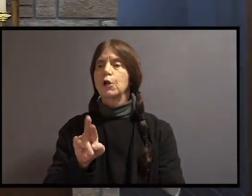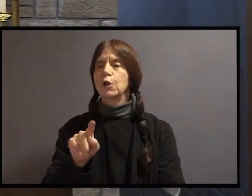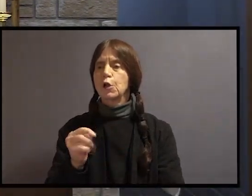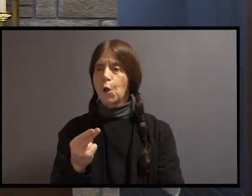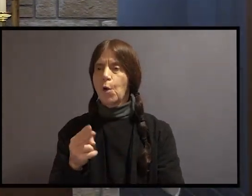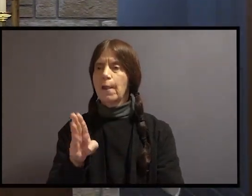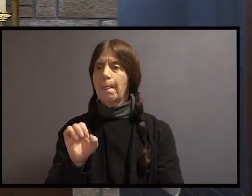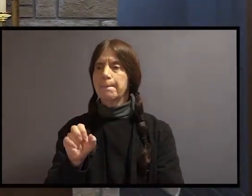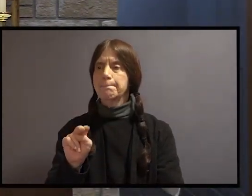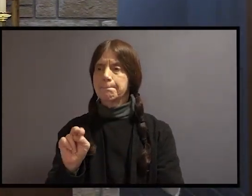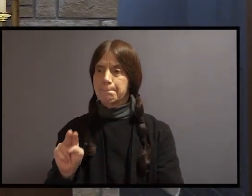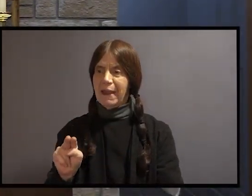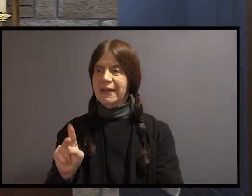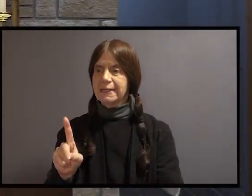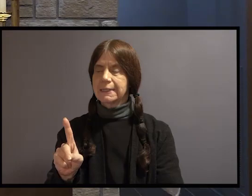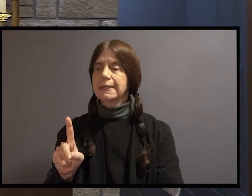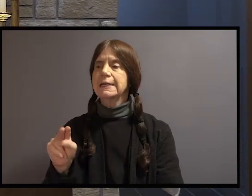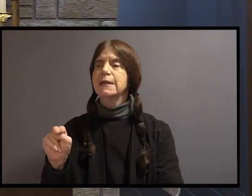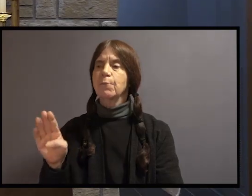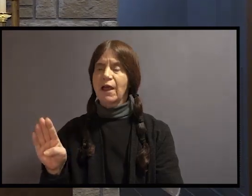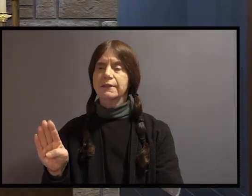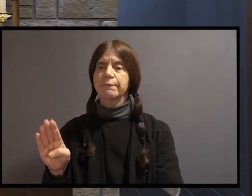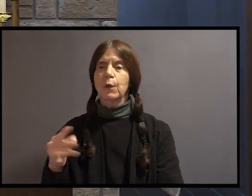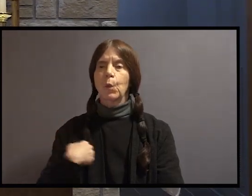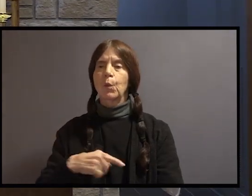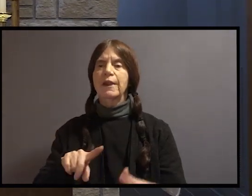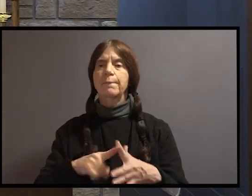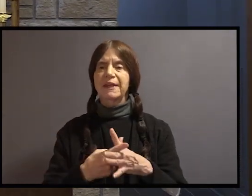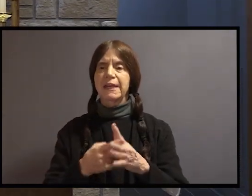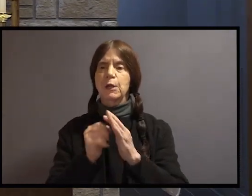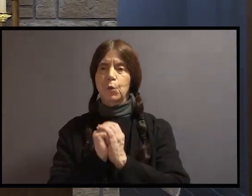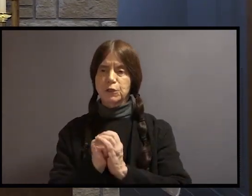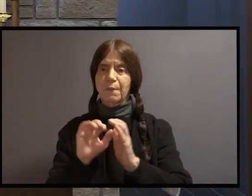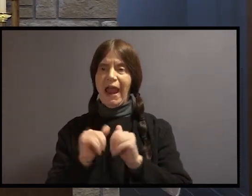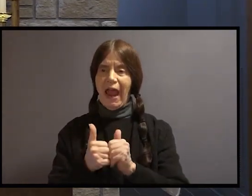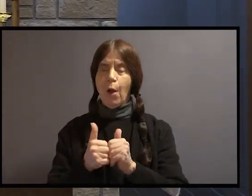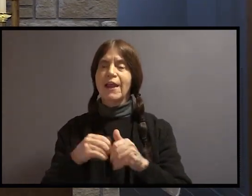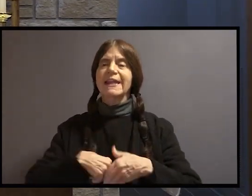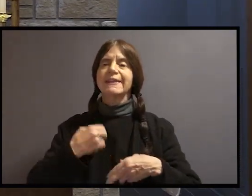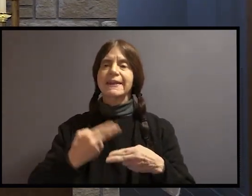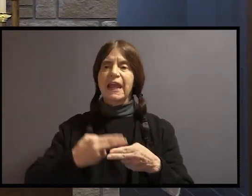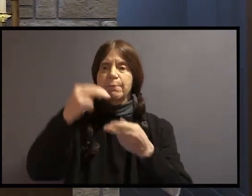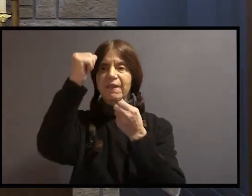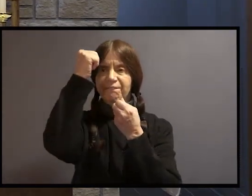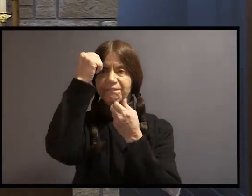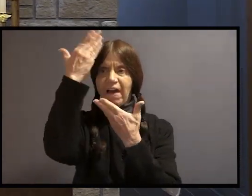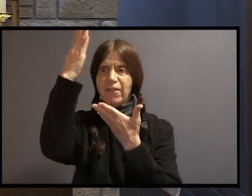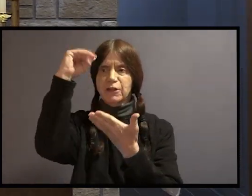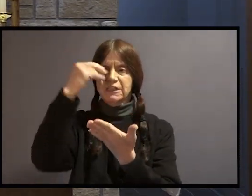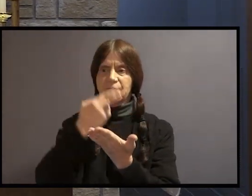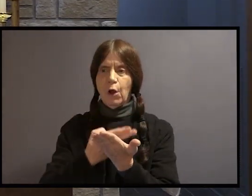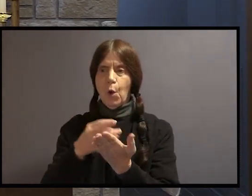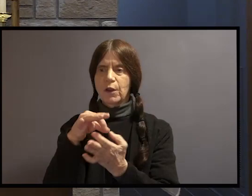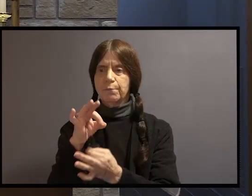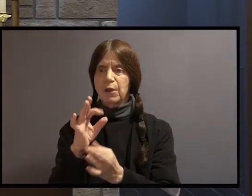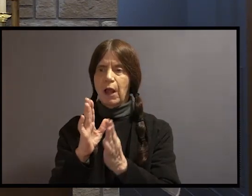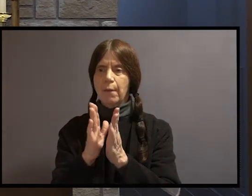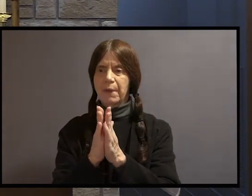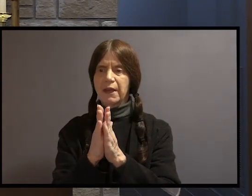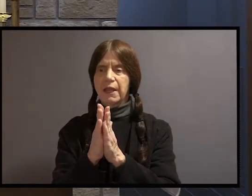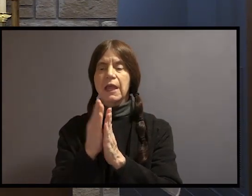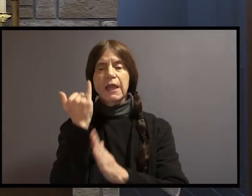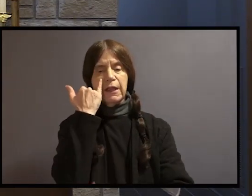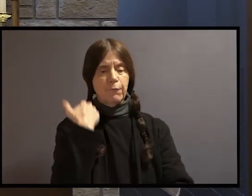of the Father, and of the Son, and of the Holy Spirit, Amen. If we say we have no sin,